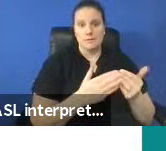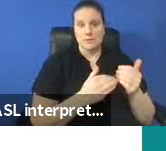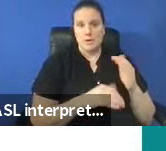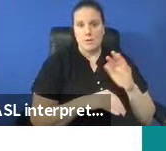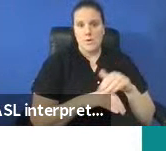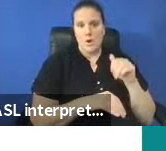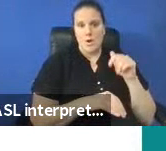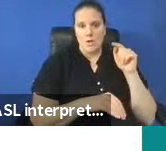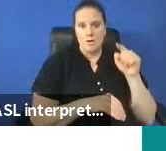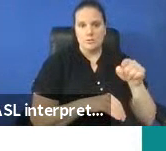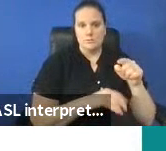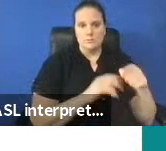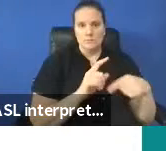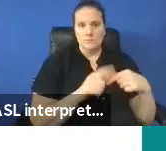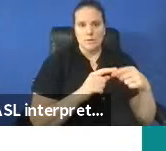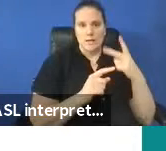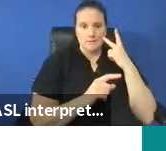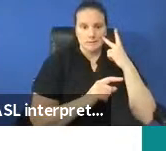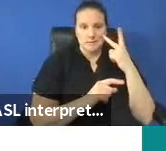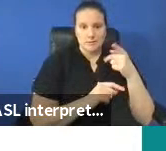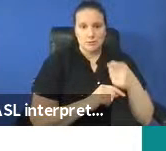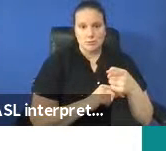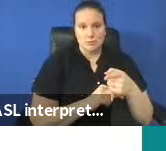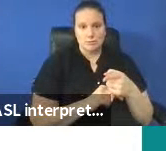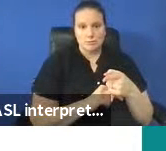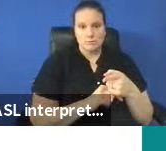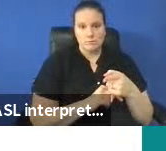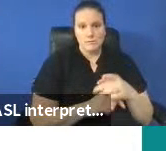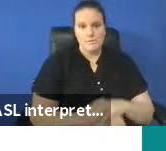on you as I see you on the